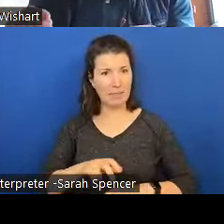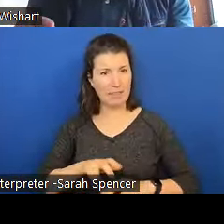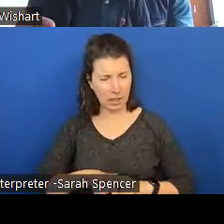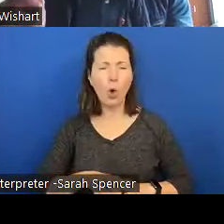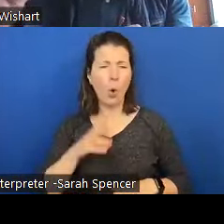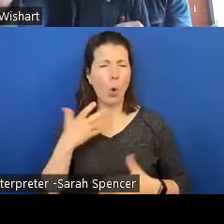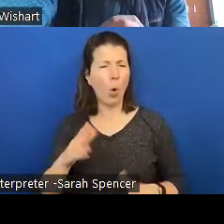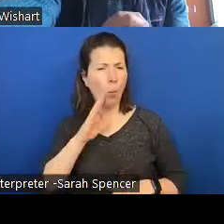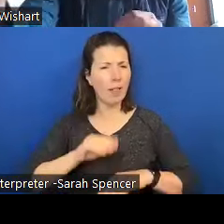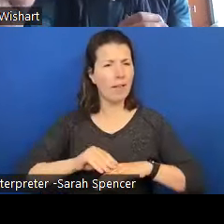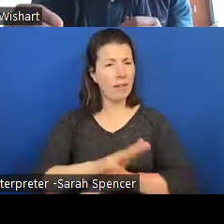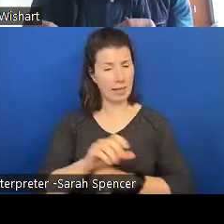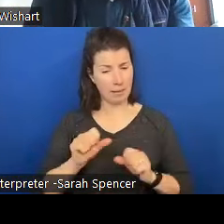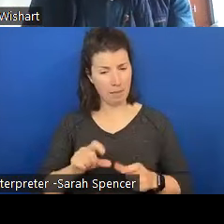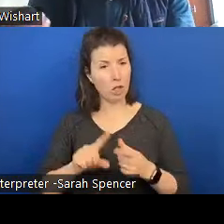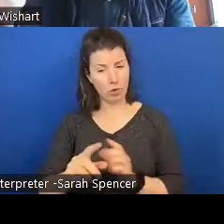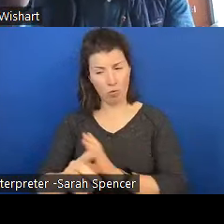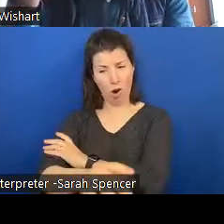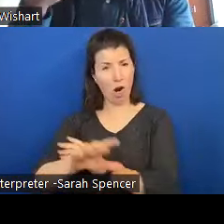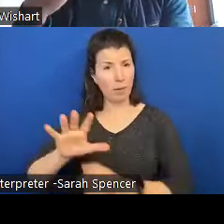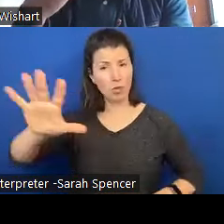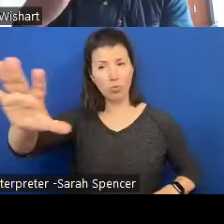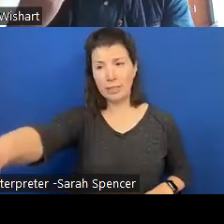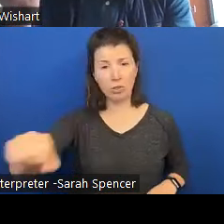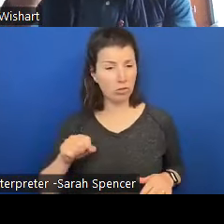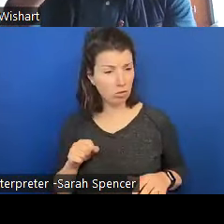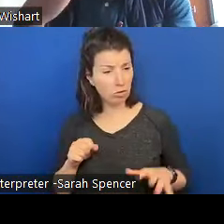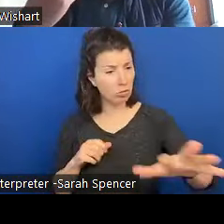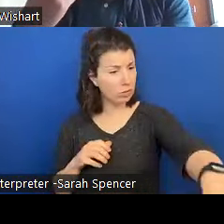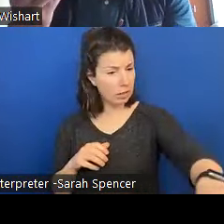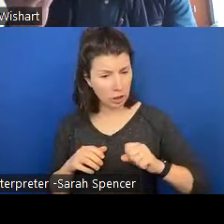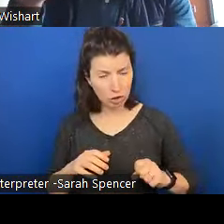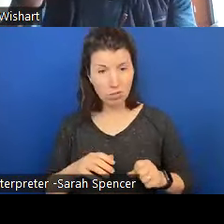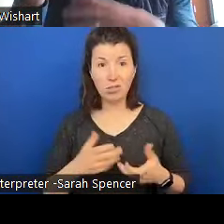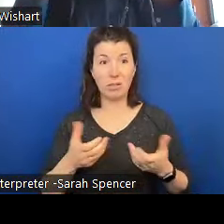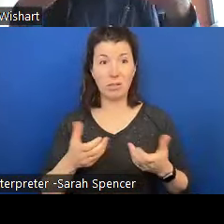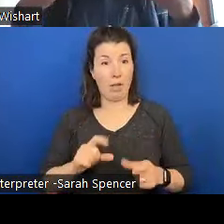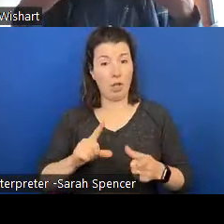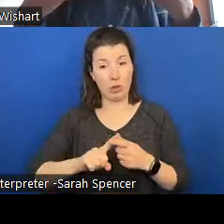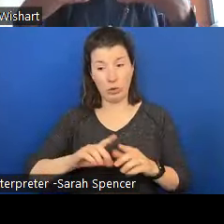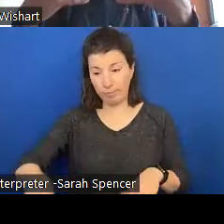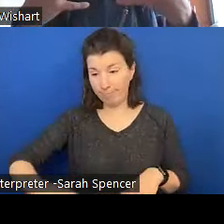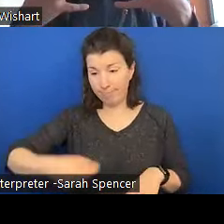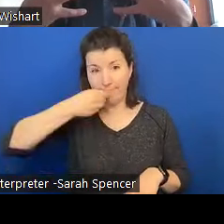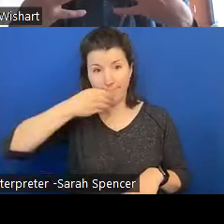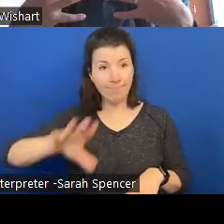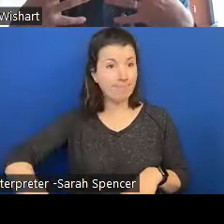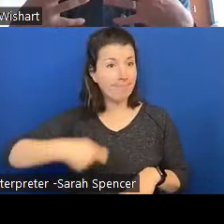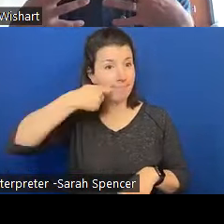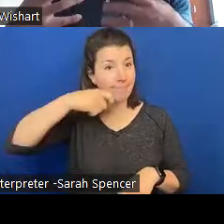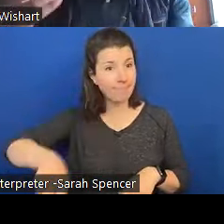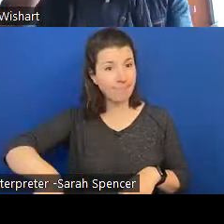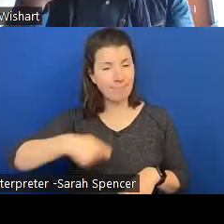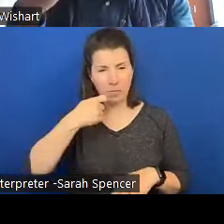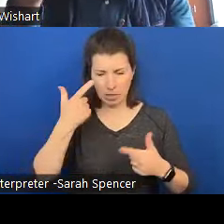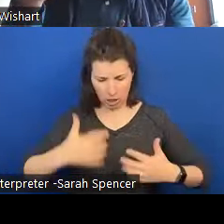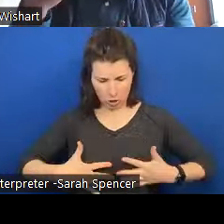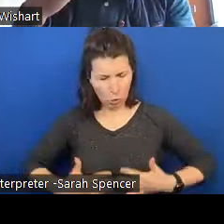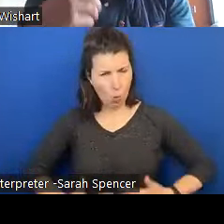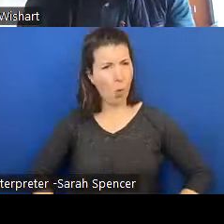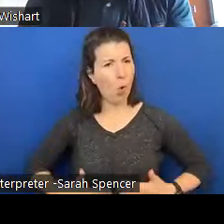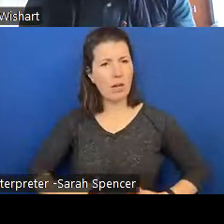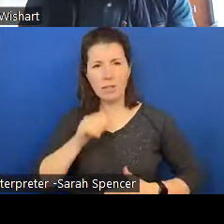our arms by reaching out. It's going to affect our ability to learn how to eat from having a nice stable base and stable core so we can